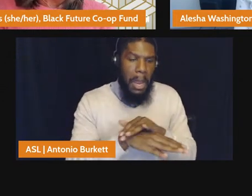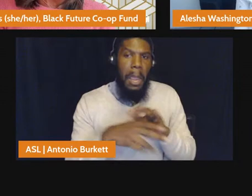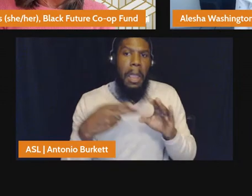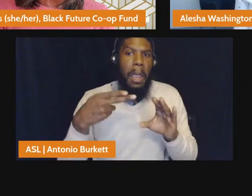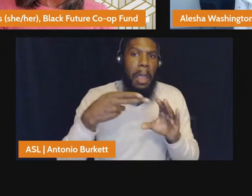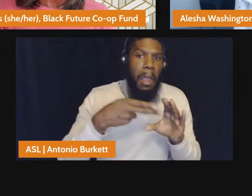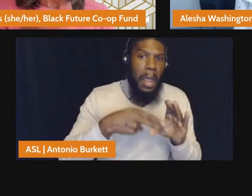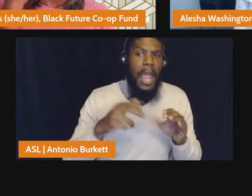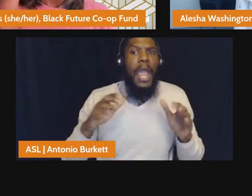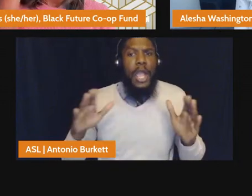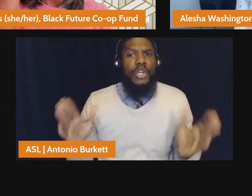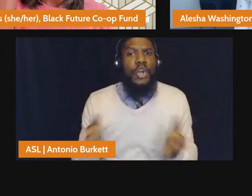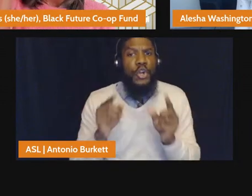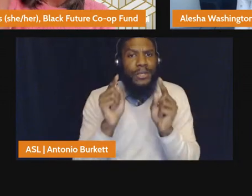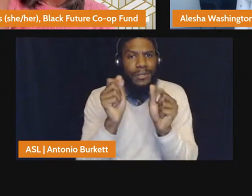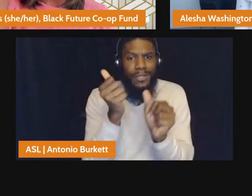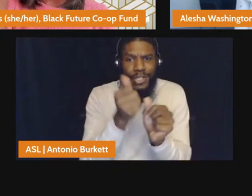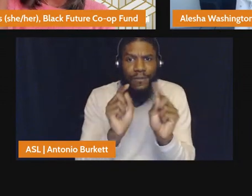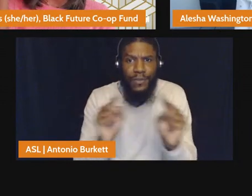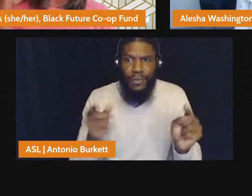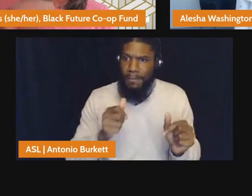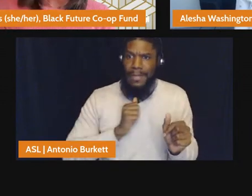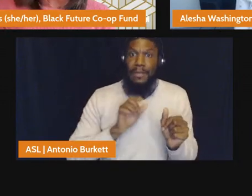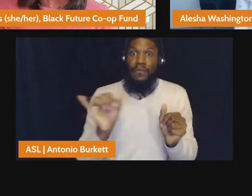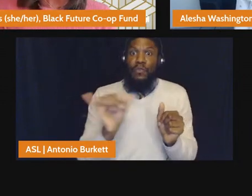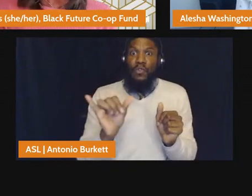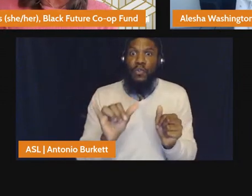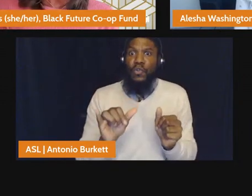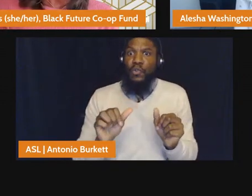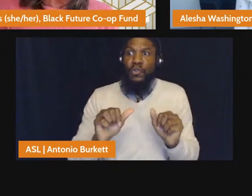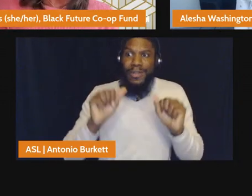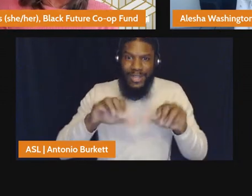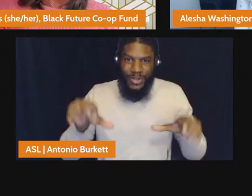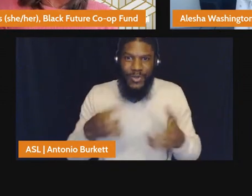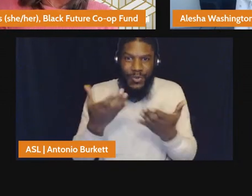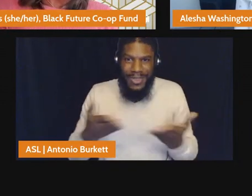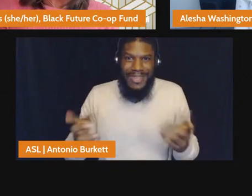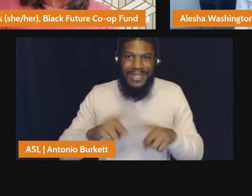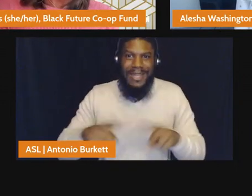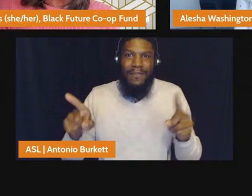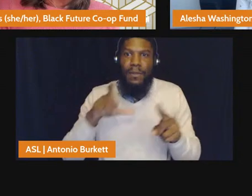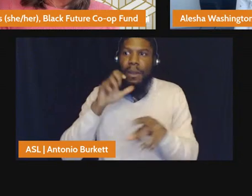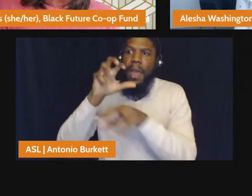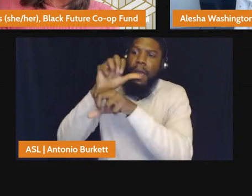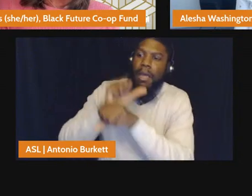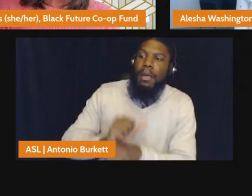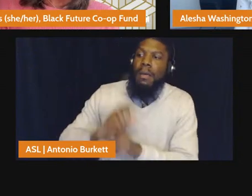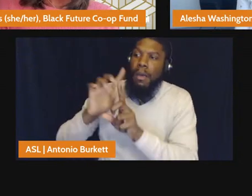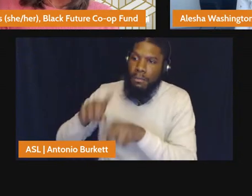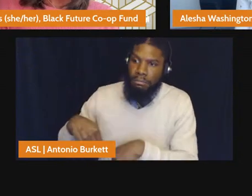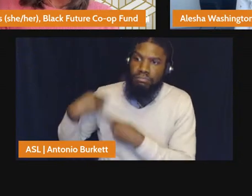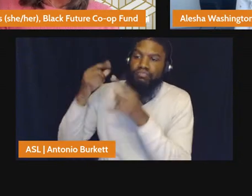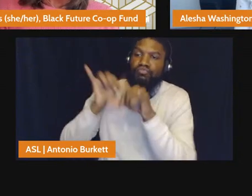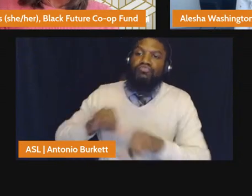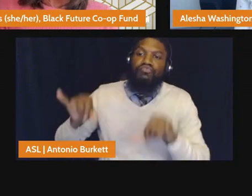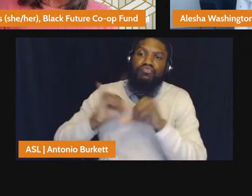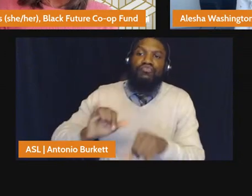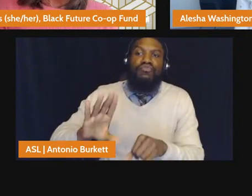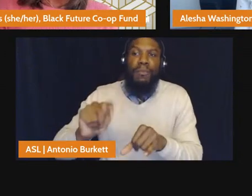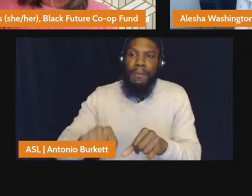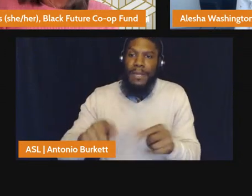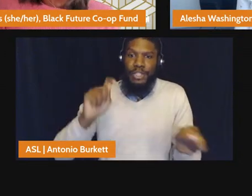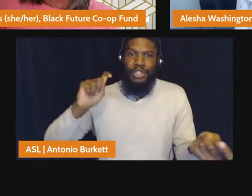differently. And in the end, it's probably going to be okay. And so I want us all to be a little